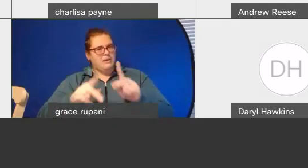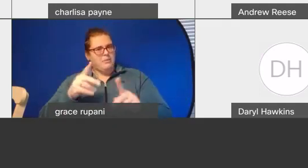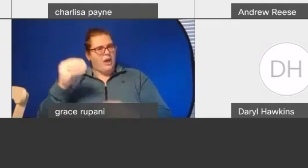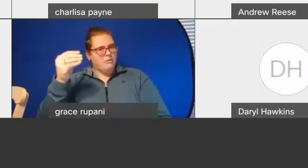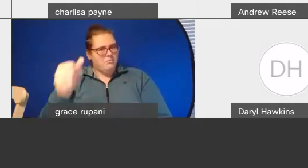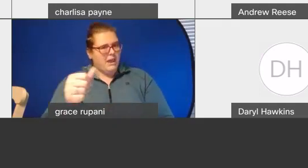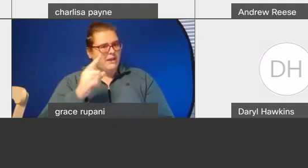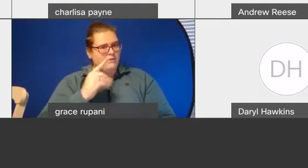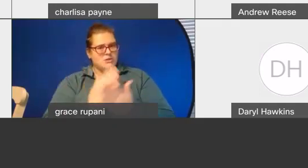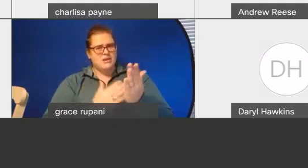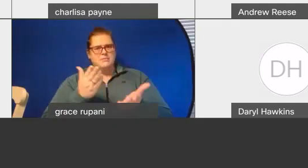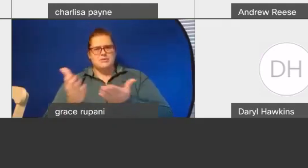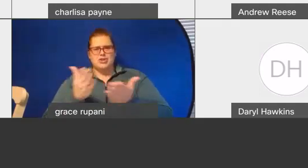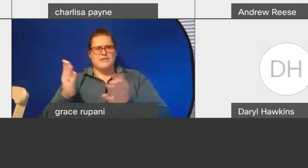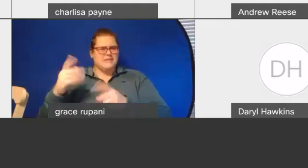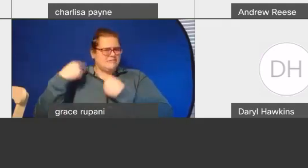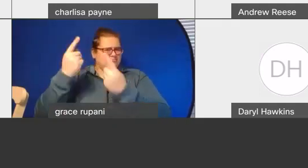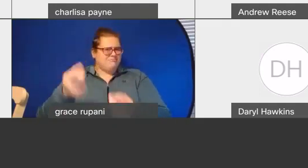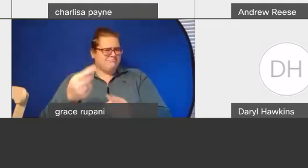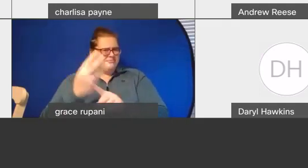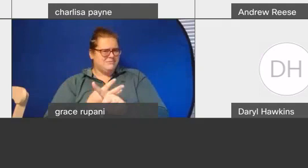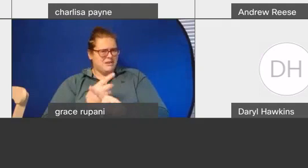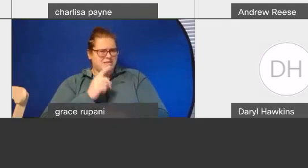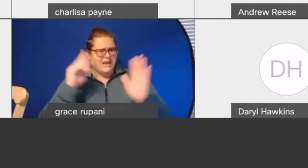services provided over the last 6 months.